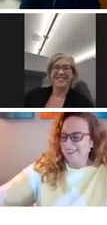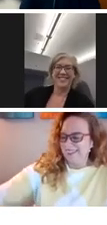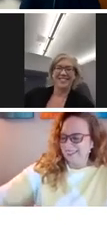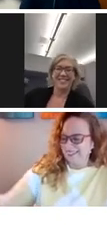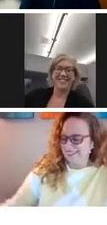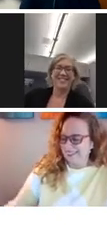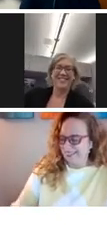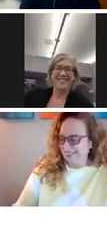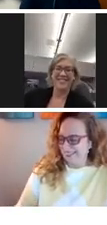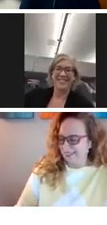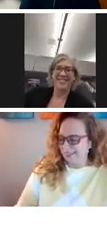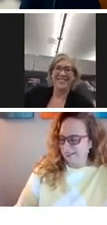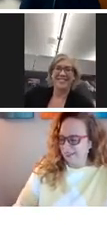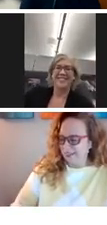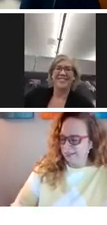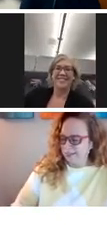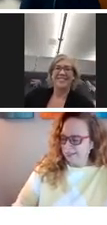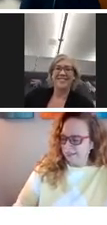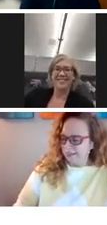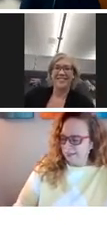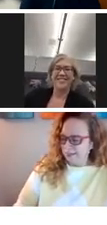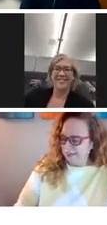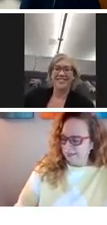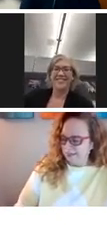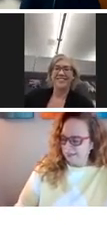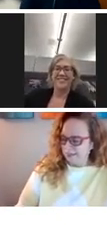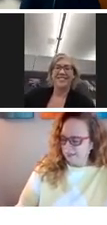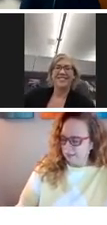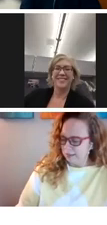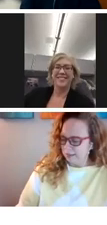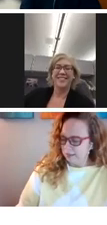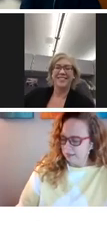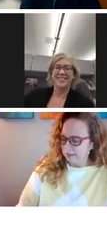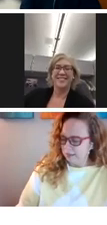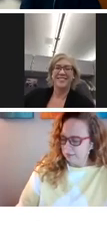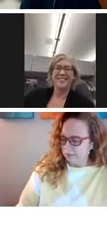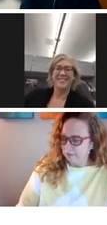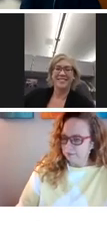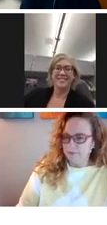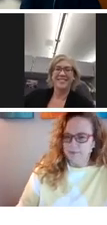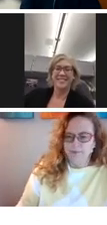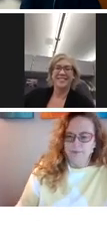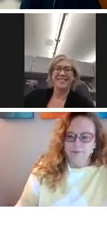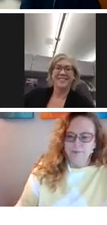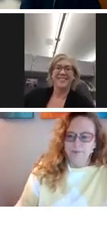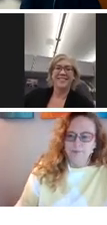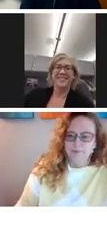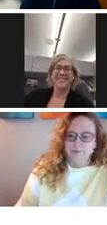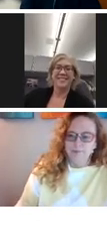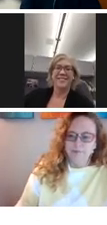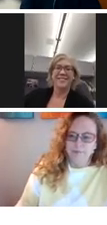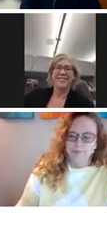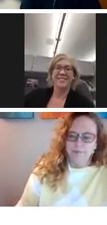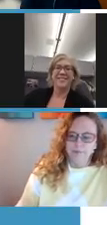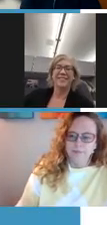for quite some time. So we work together as a team and we actually try to provide some worthwhile services to the